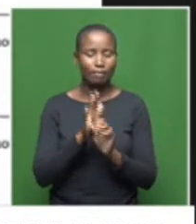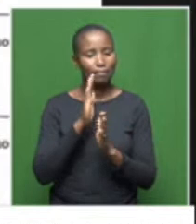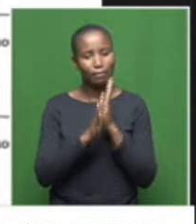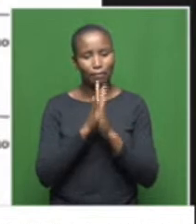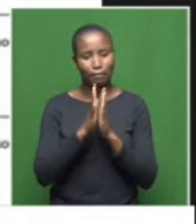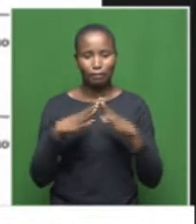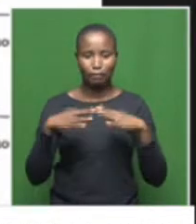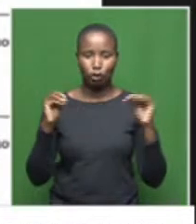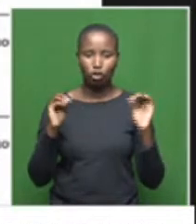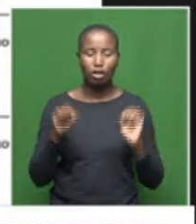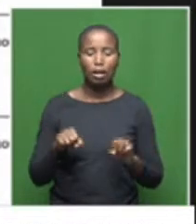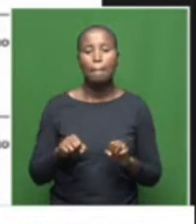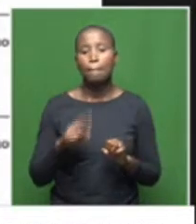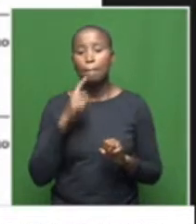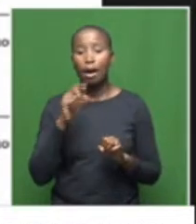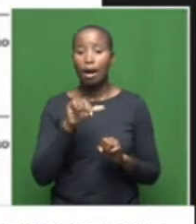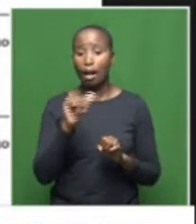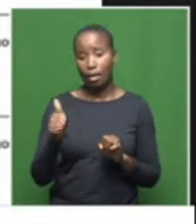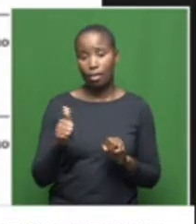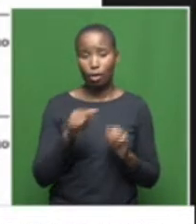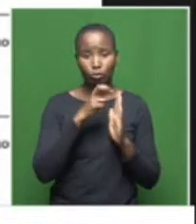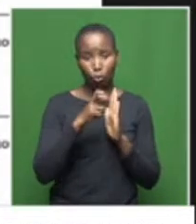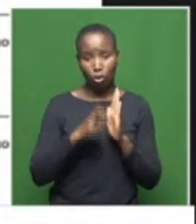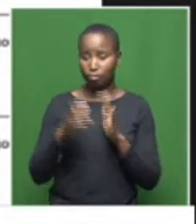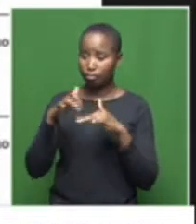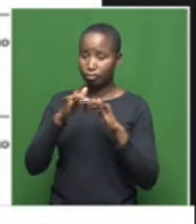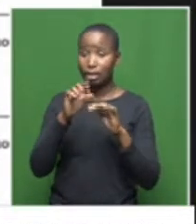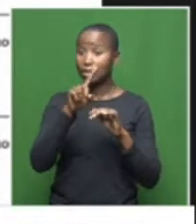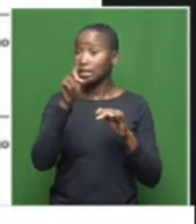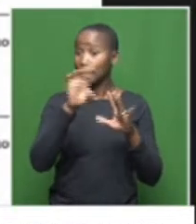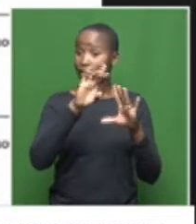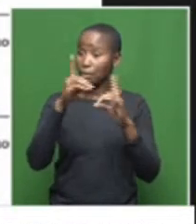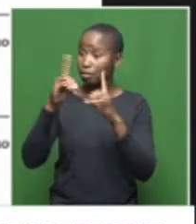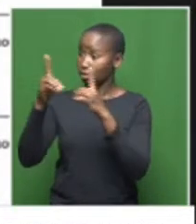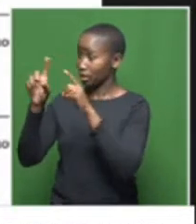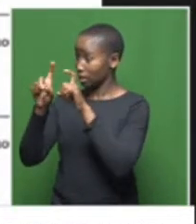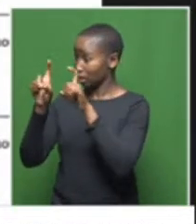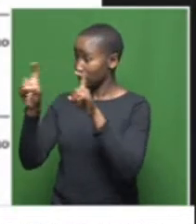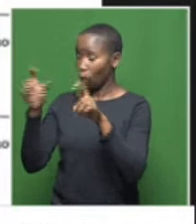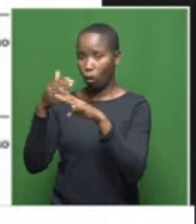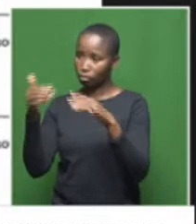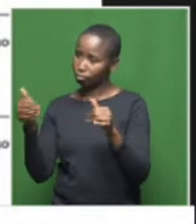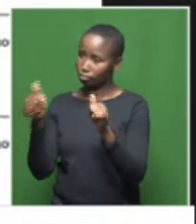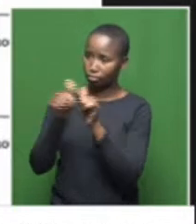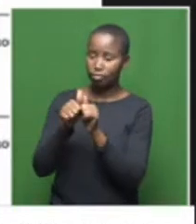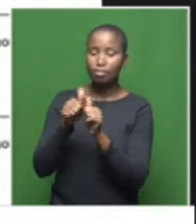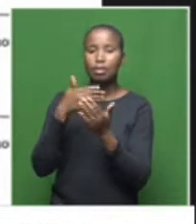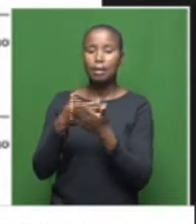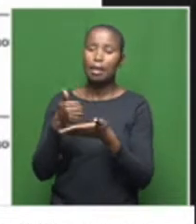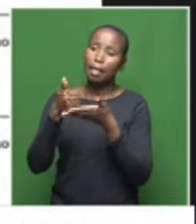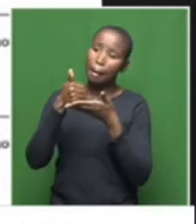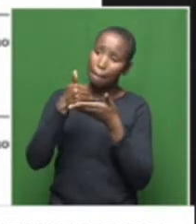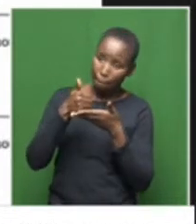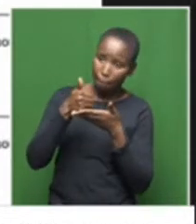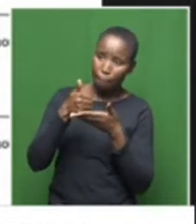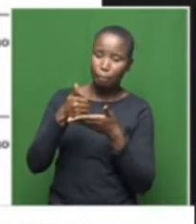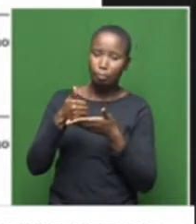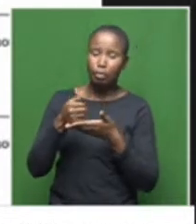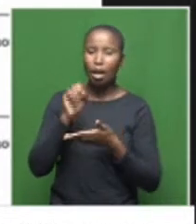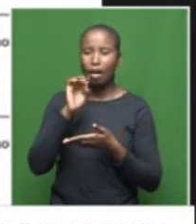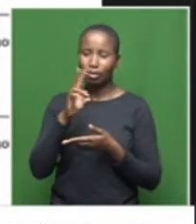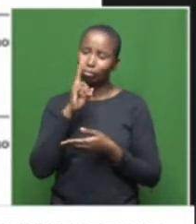other regulations from other departments will assist in guiding the reopening on various